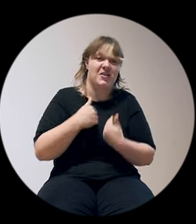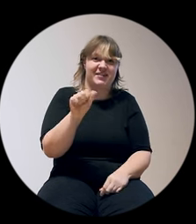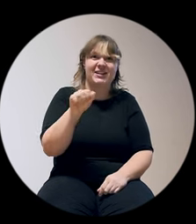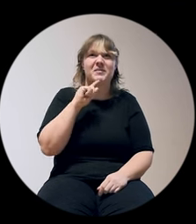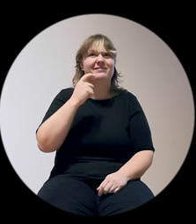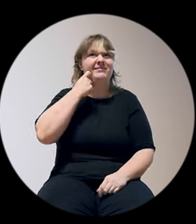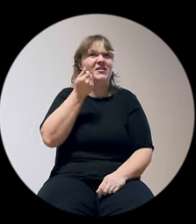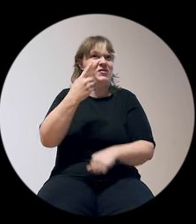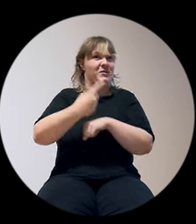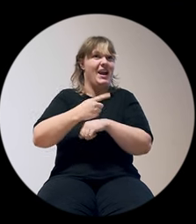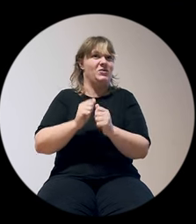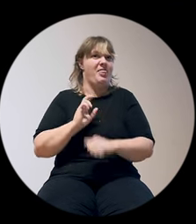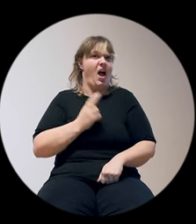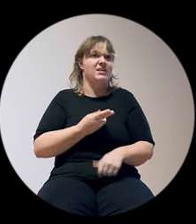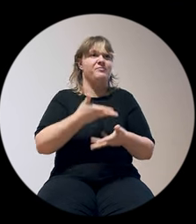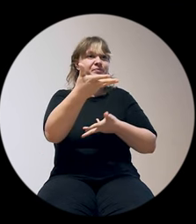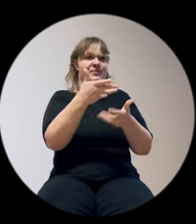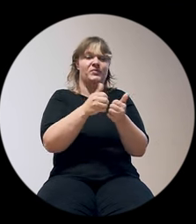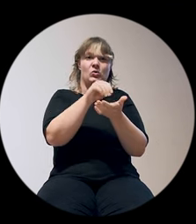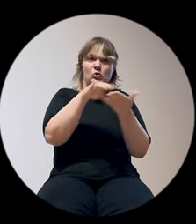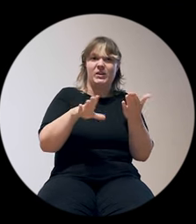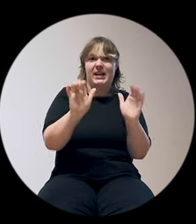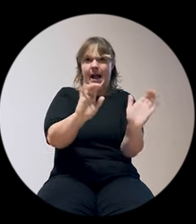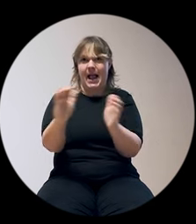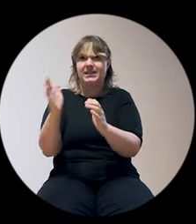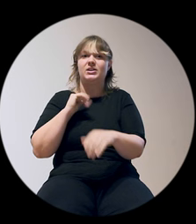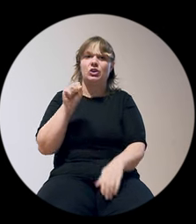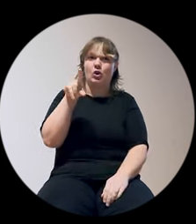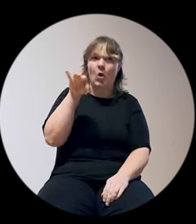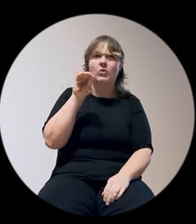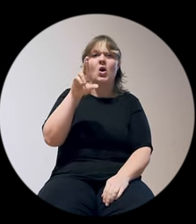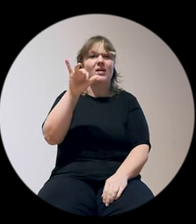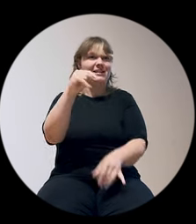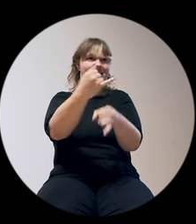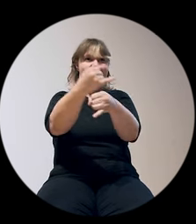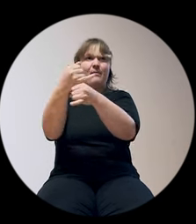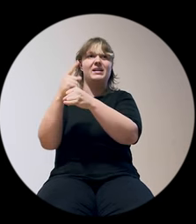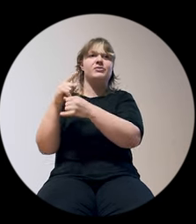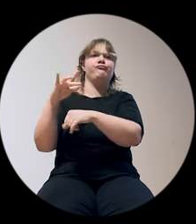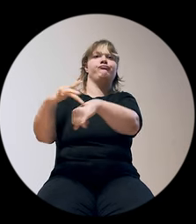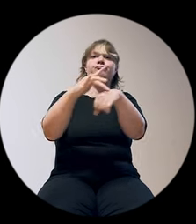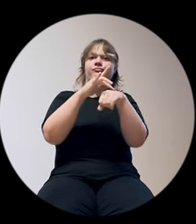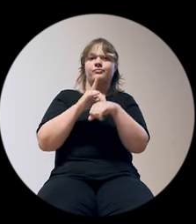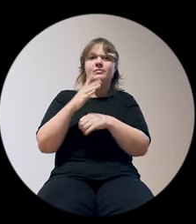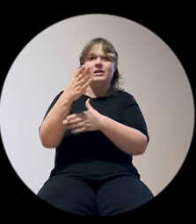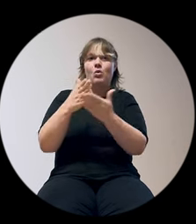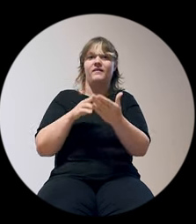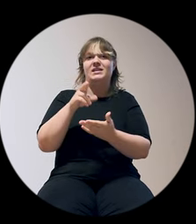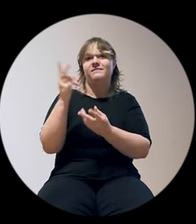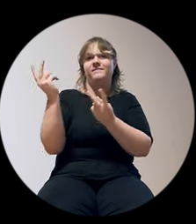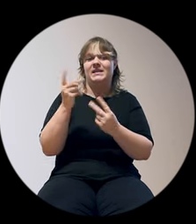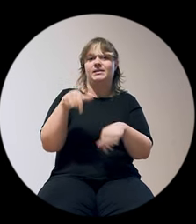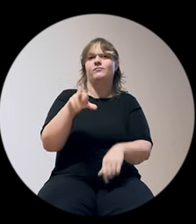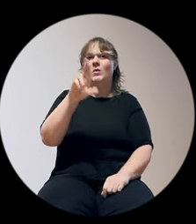us, visiting with students in classes in their studios on the RIT campus as part of his visit to Rochester.